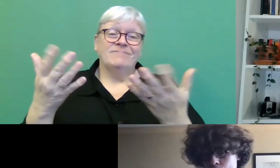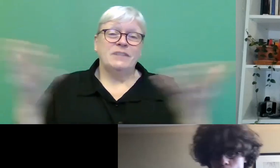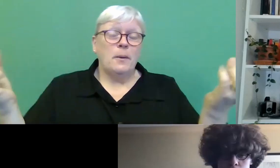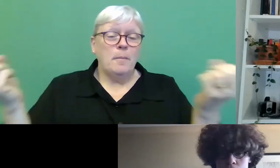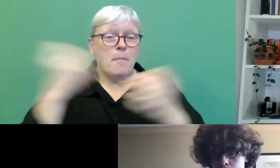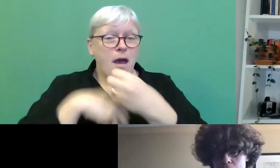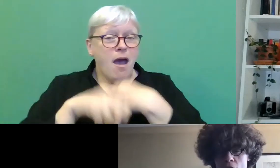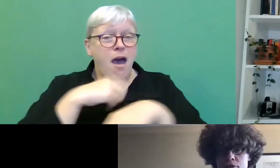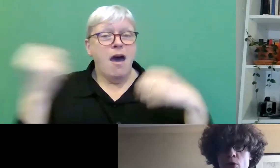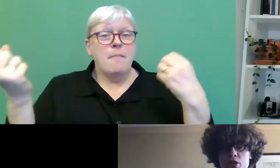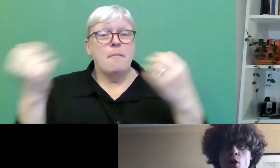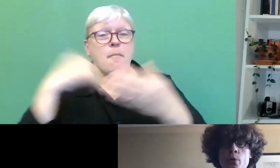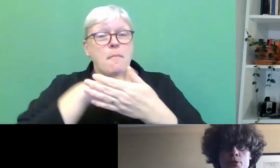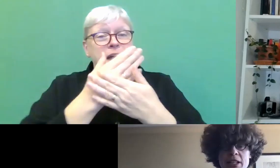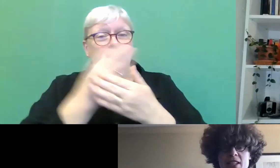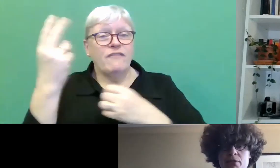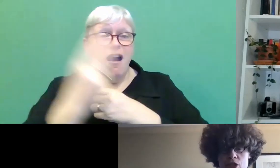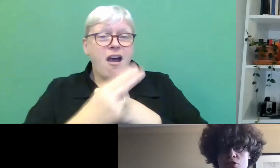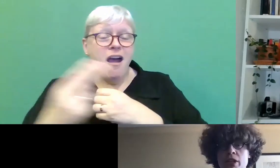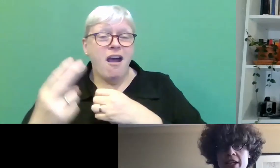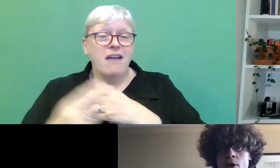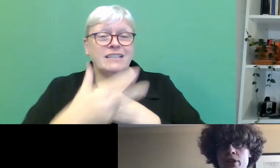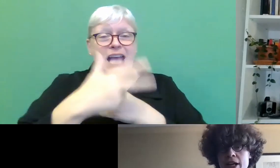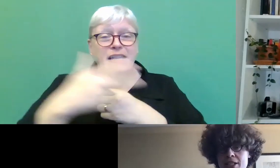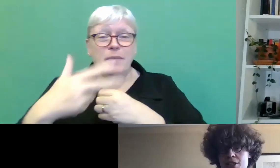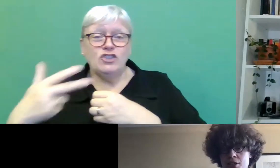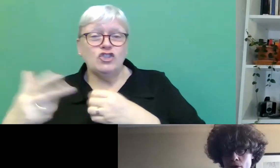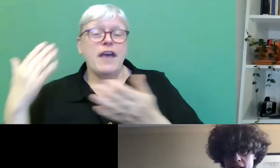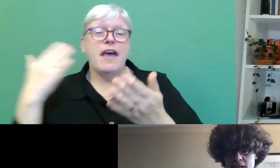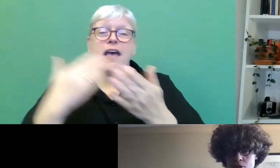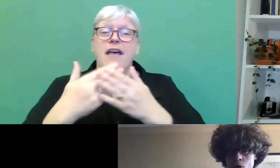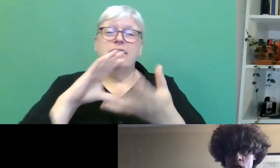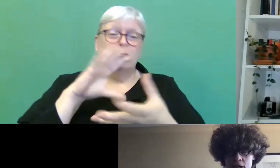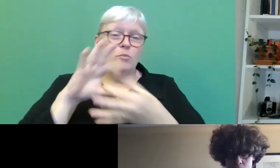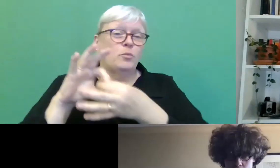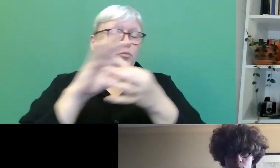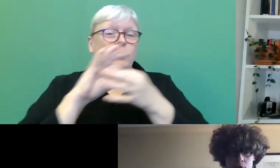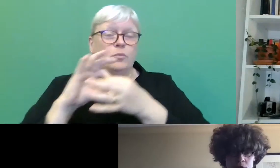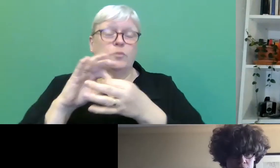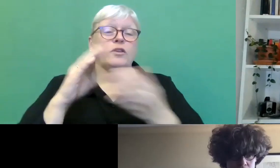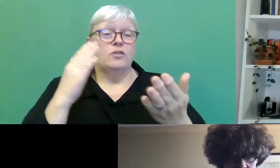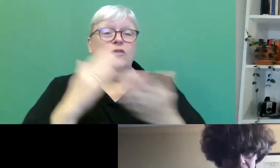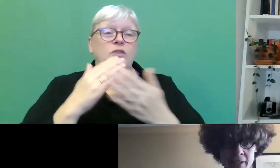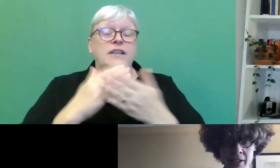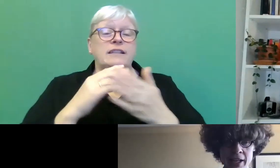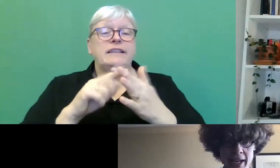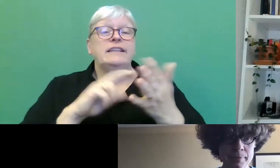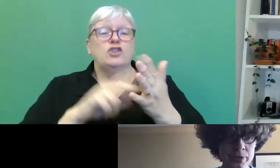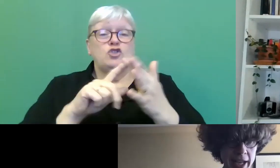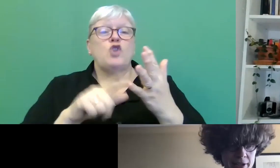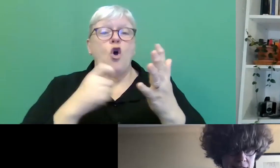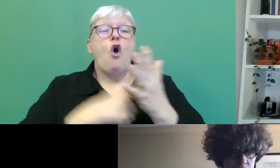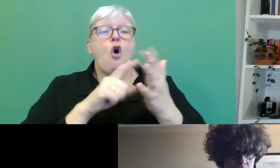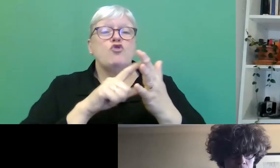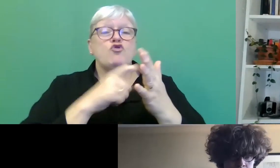these sort of cross collaborative art forms has always been something which has really galvanized us at Noiriki. So it was a brilliant thing